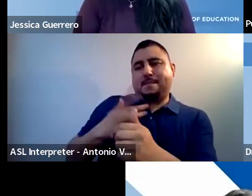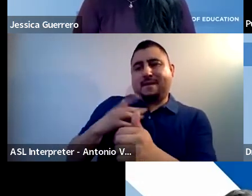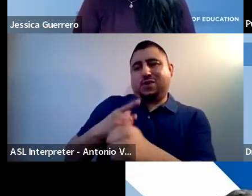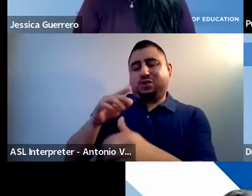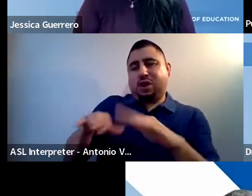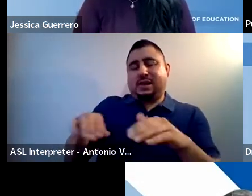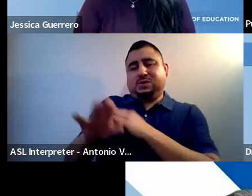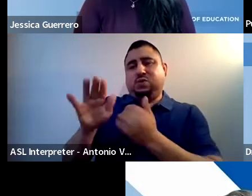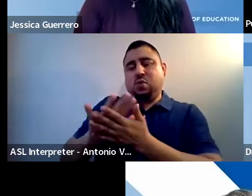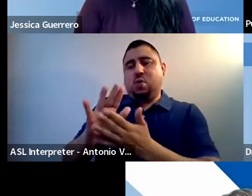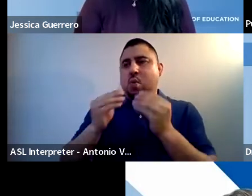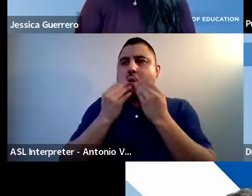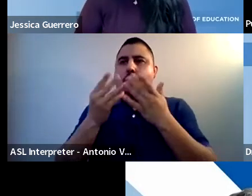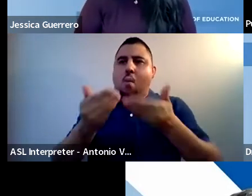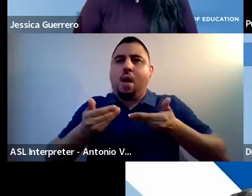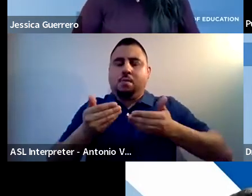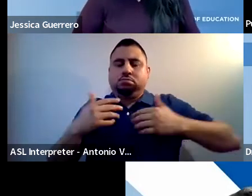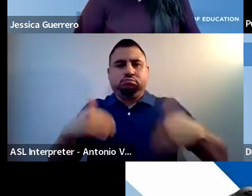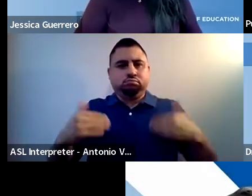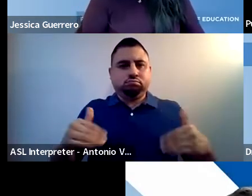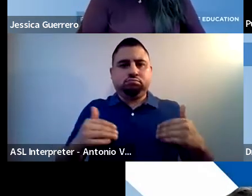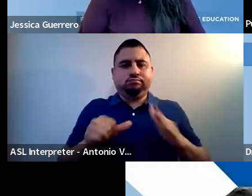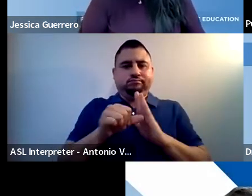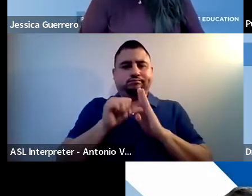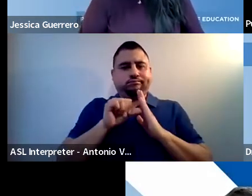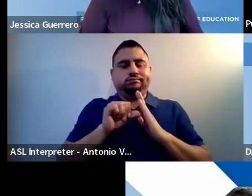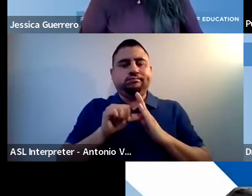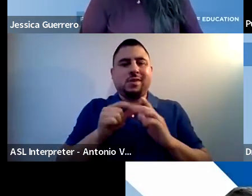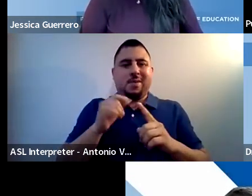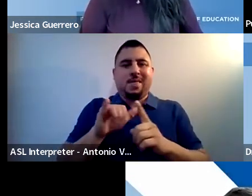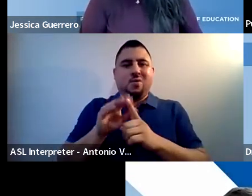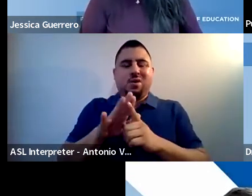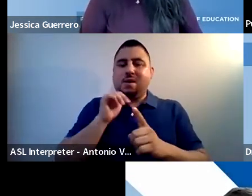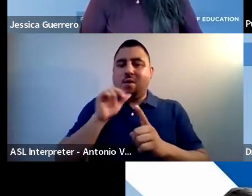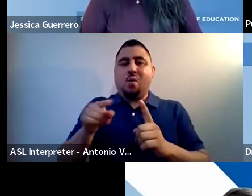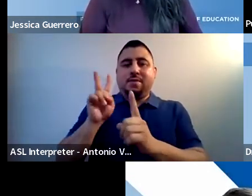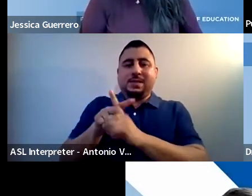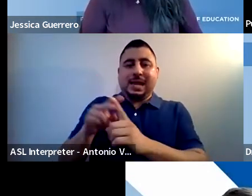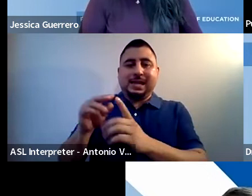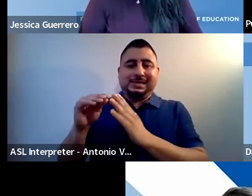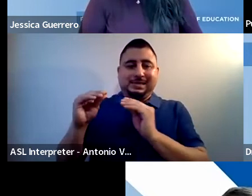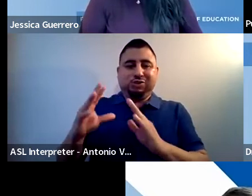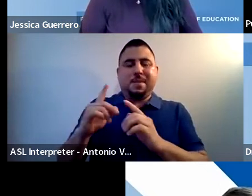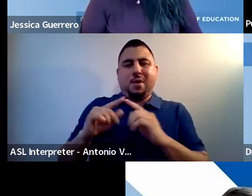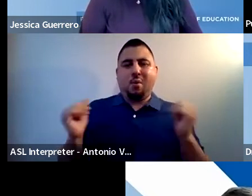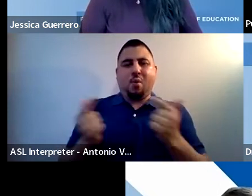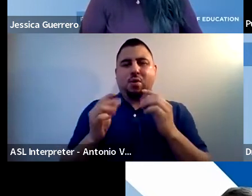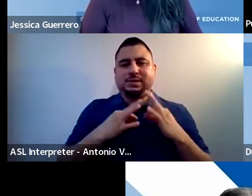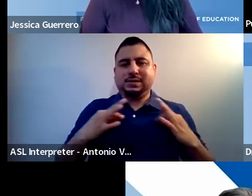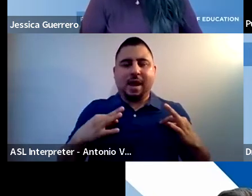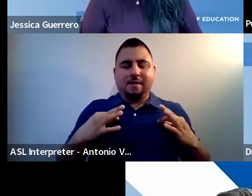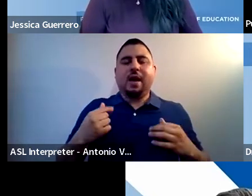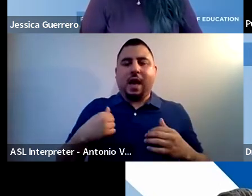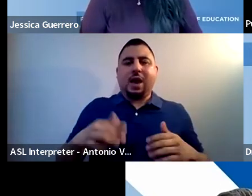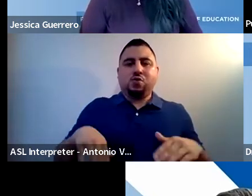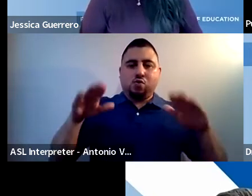such a warm welcome that I received upon my initial orientation from not only her assigned teacher, but the overall staff as a whole. I myself